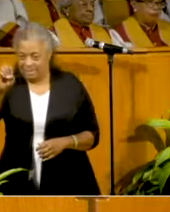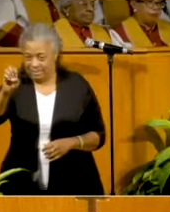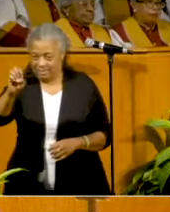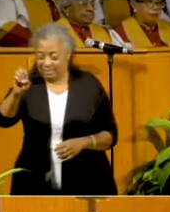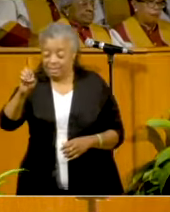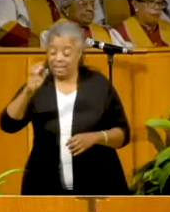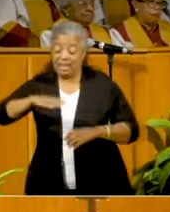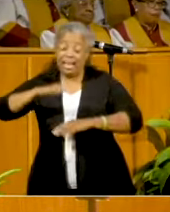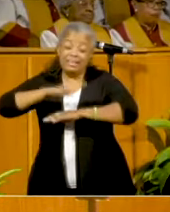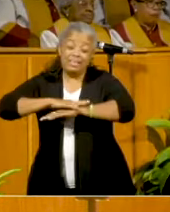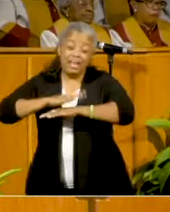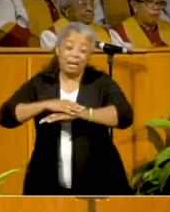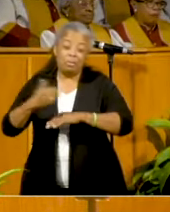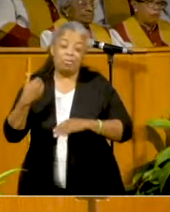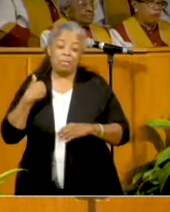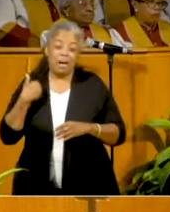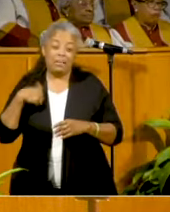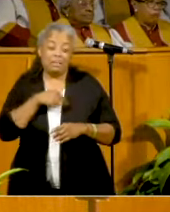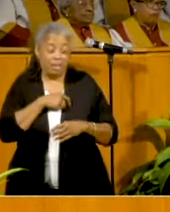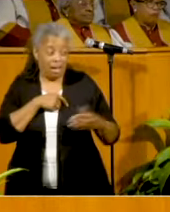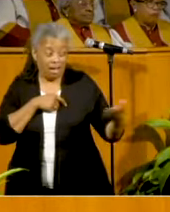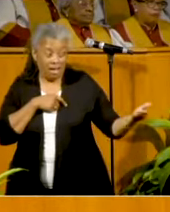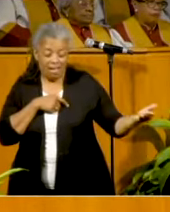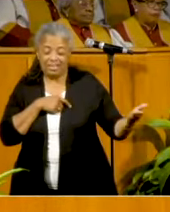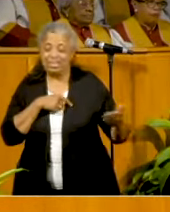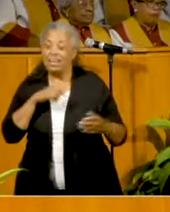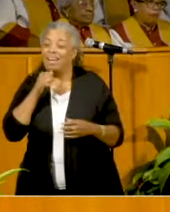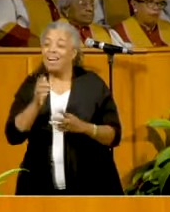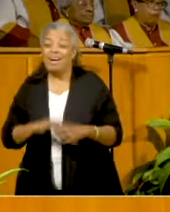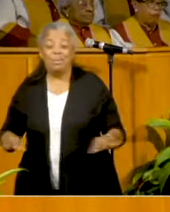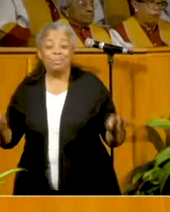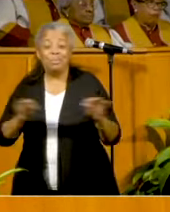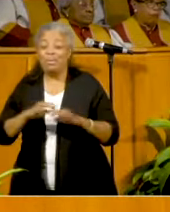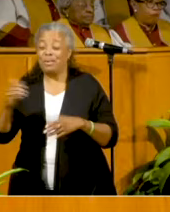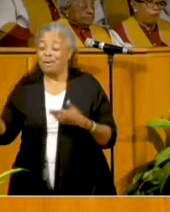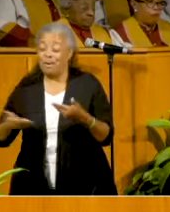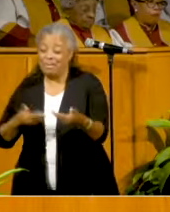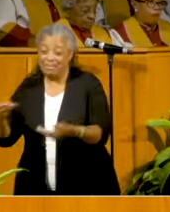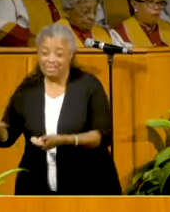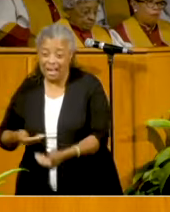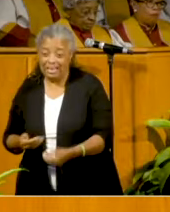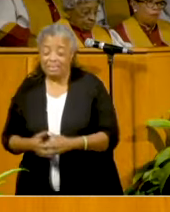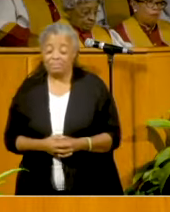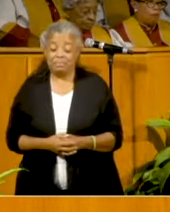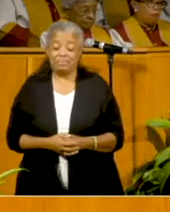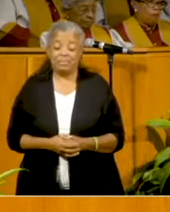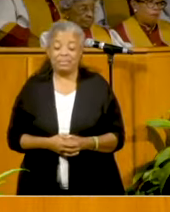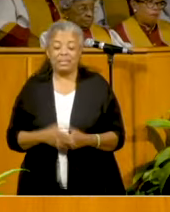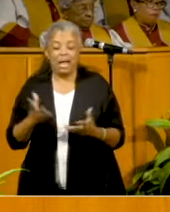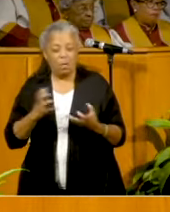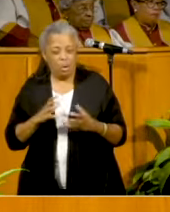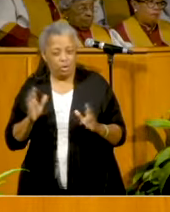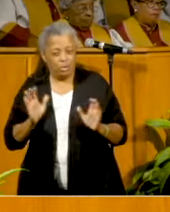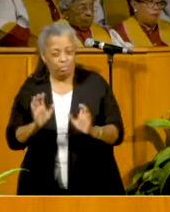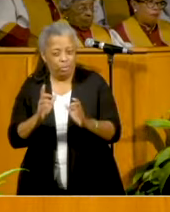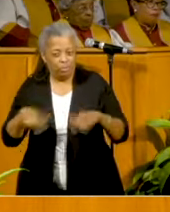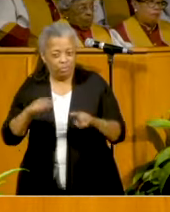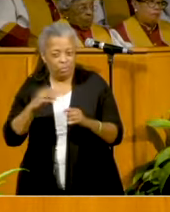The table reminds us the unworthy are invited. Now, can I push this just a